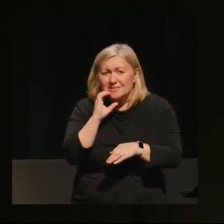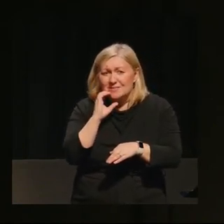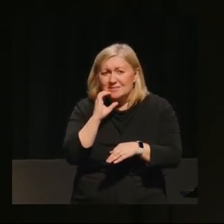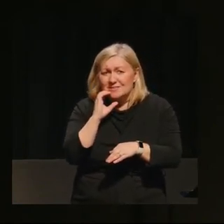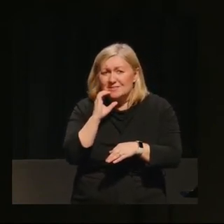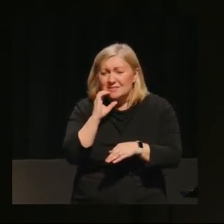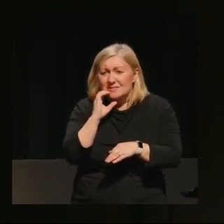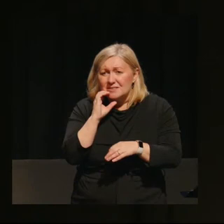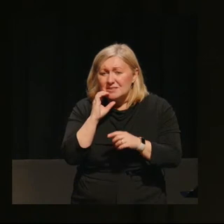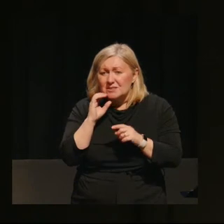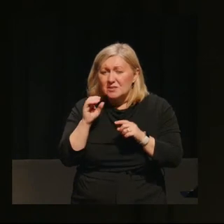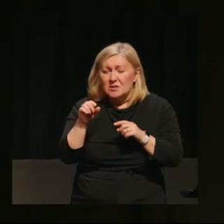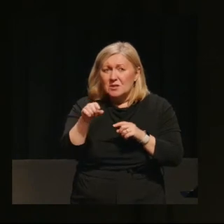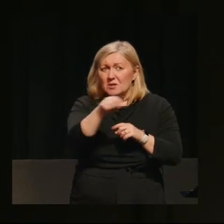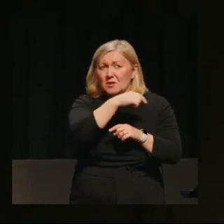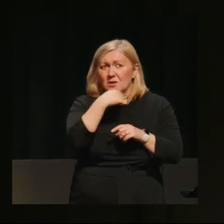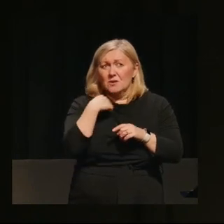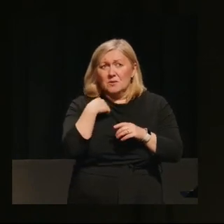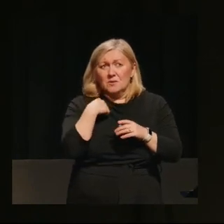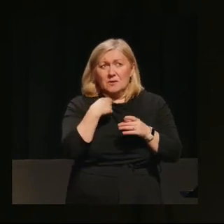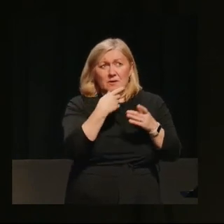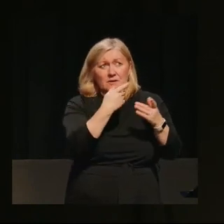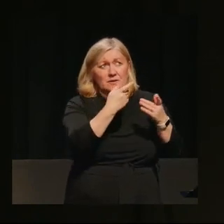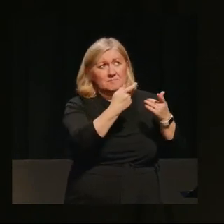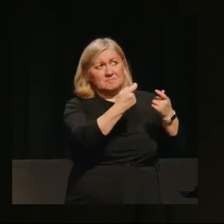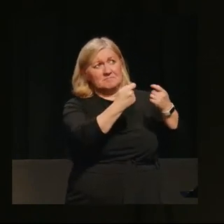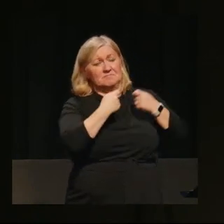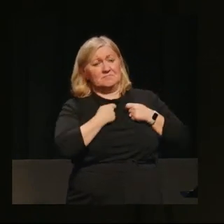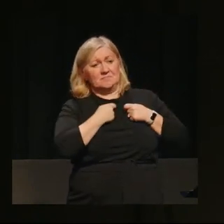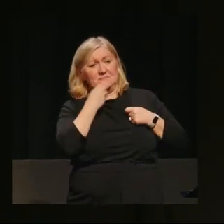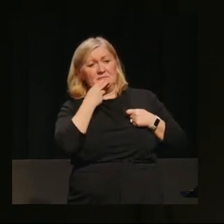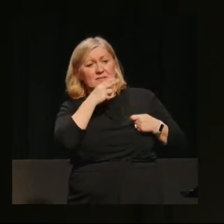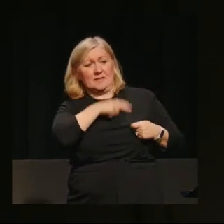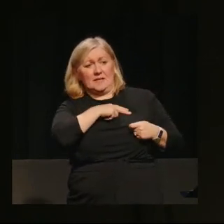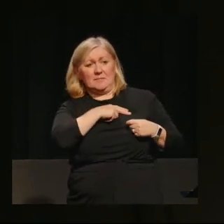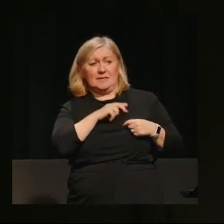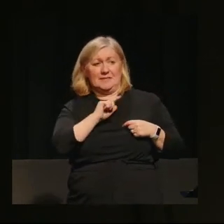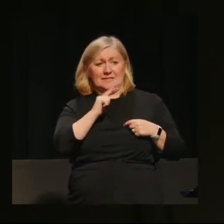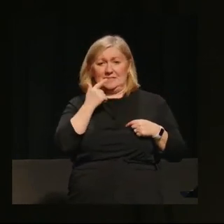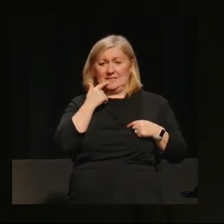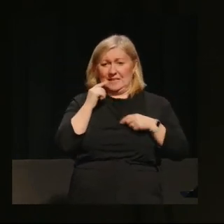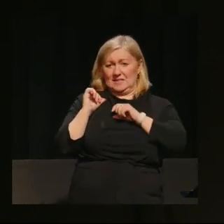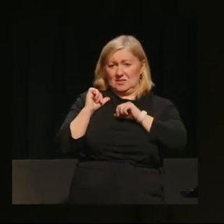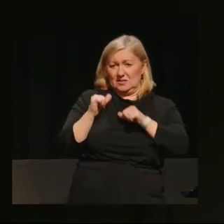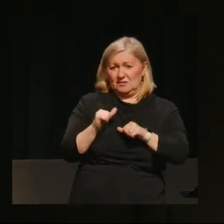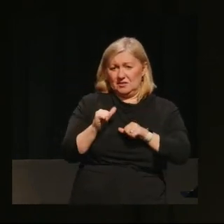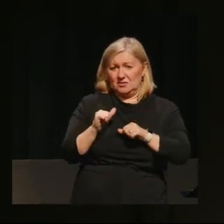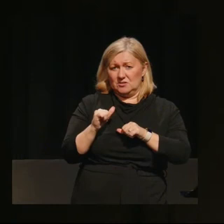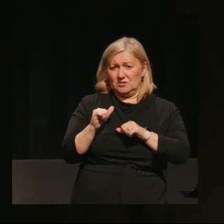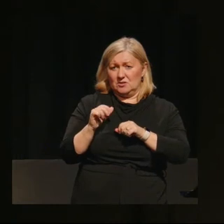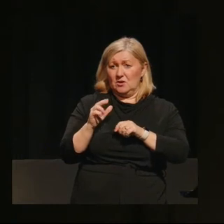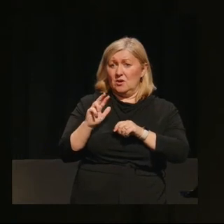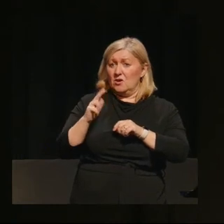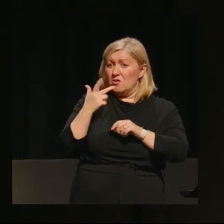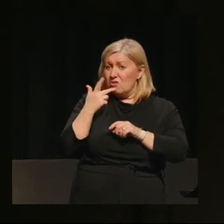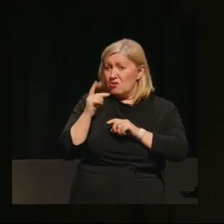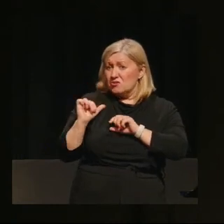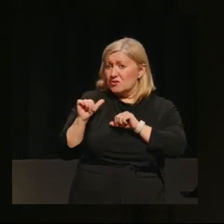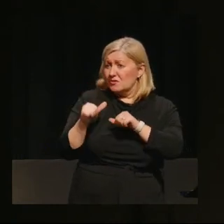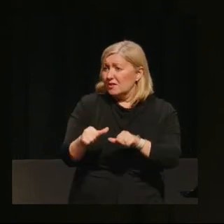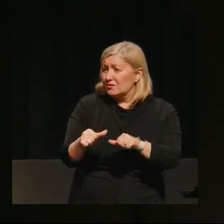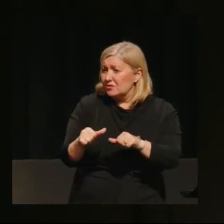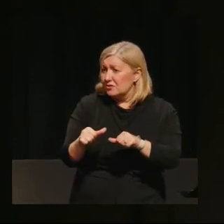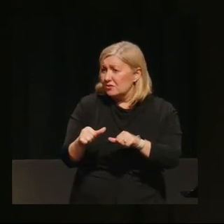been endowed with the title second or third generation, and this brings with it an